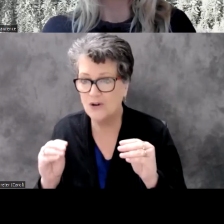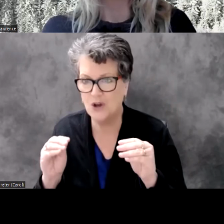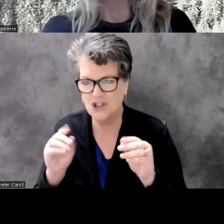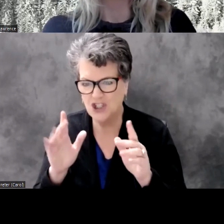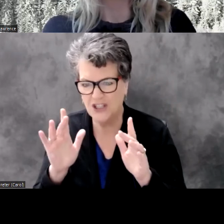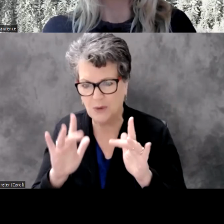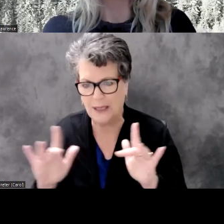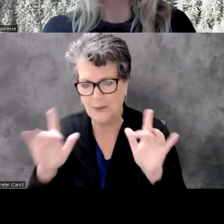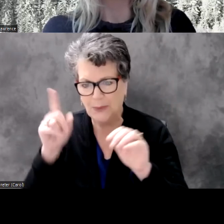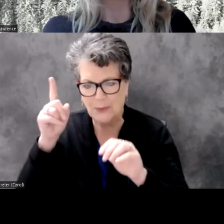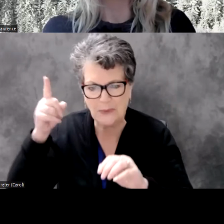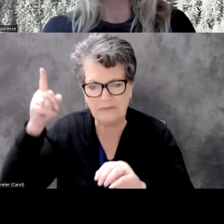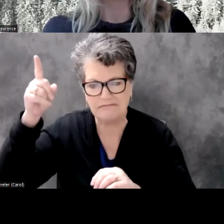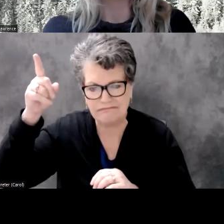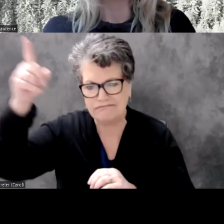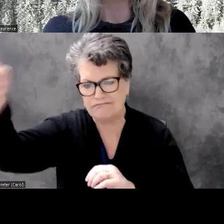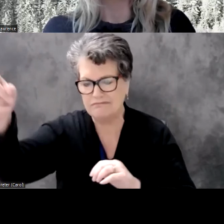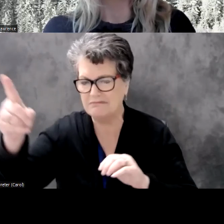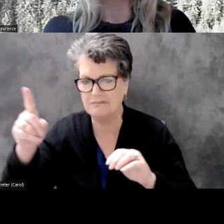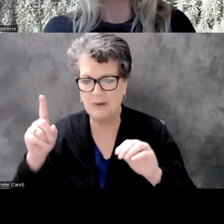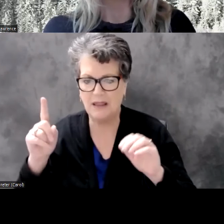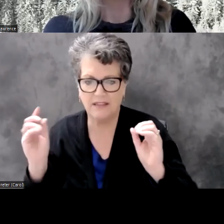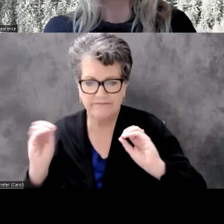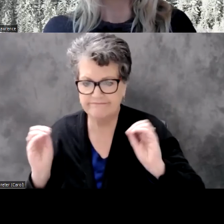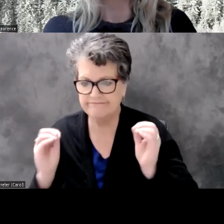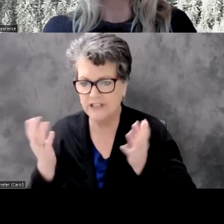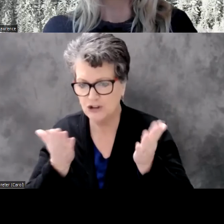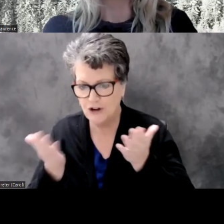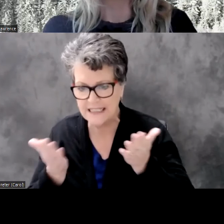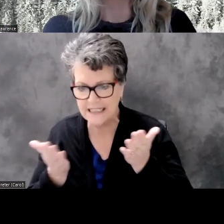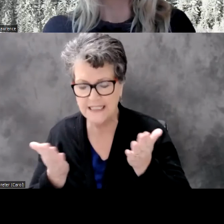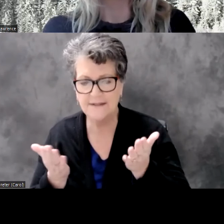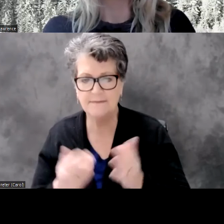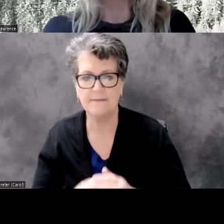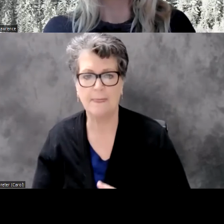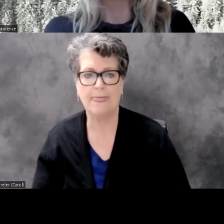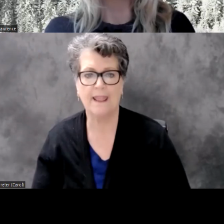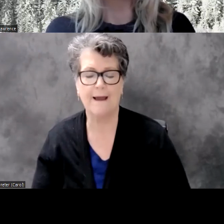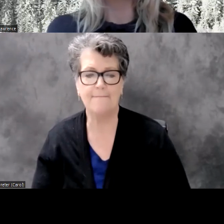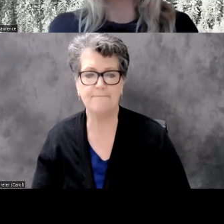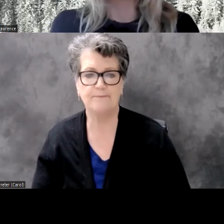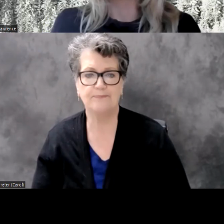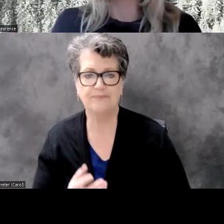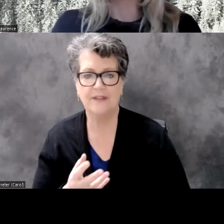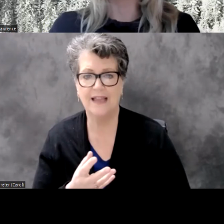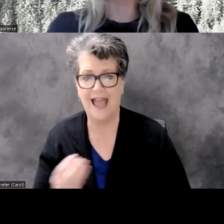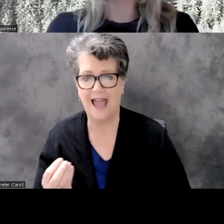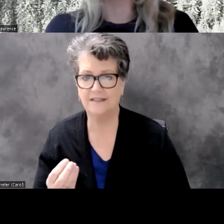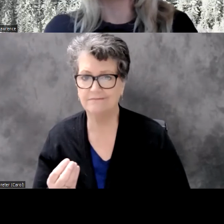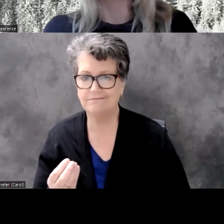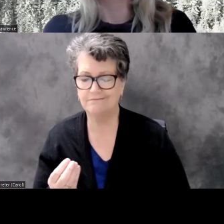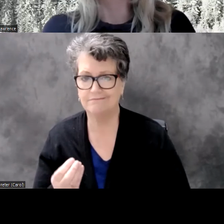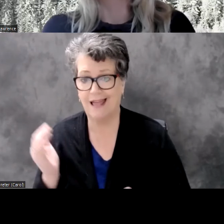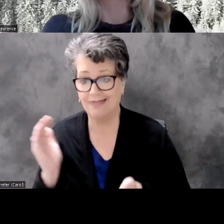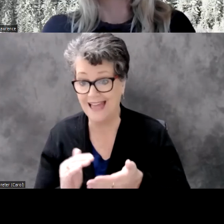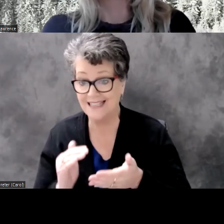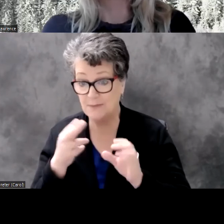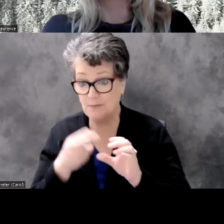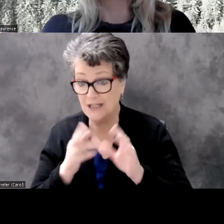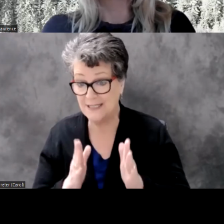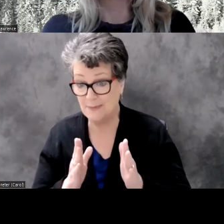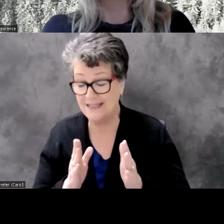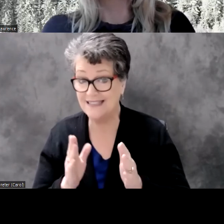there with not a lot of services. And yeah, fewer participants can be served